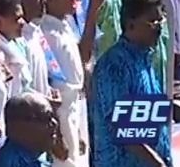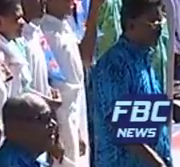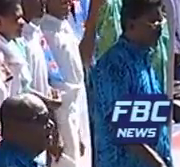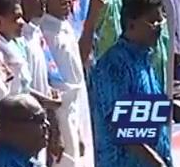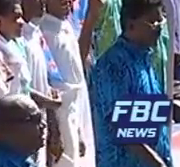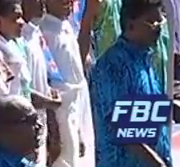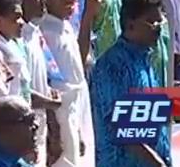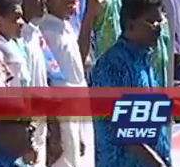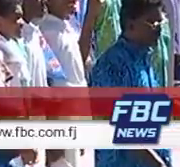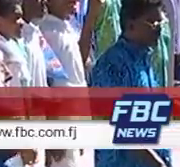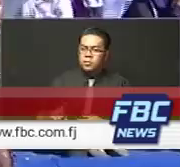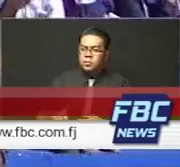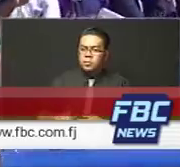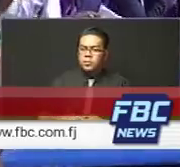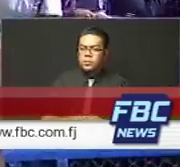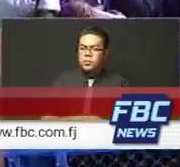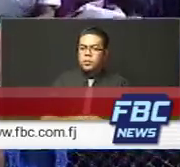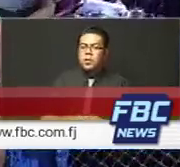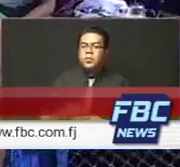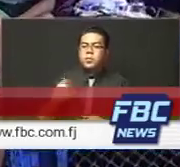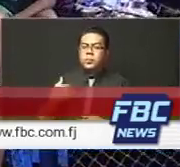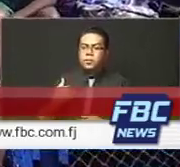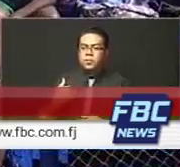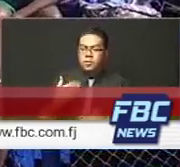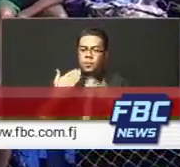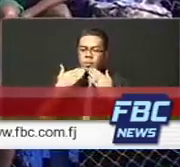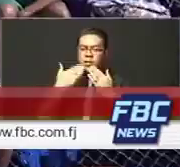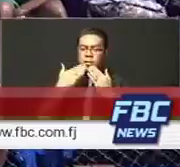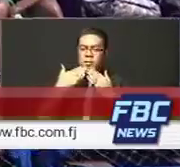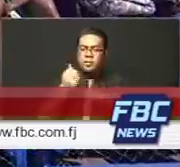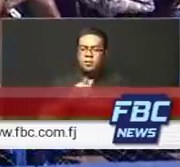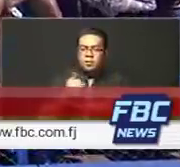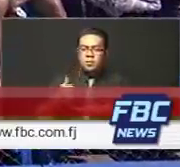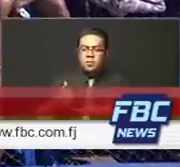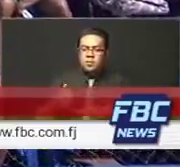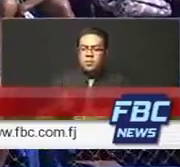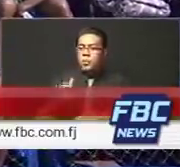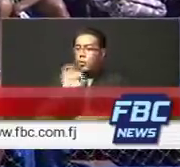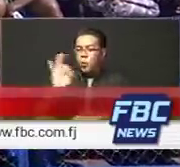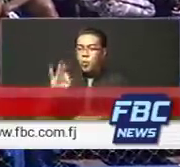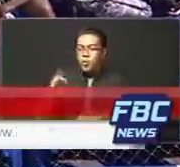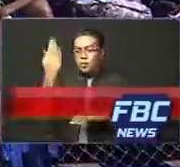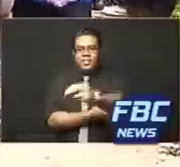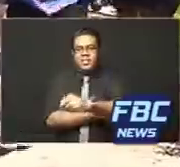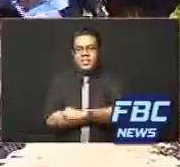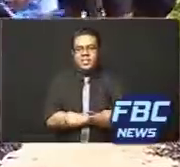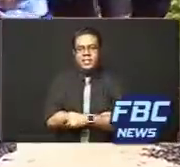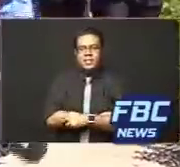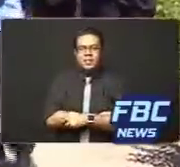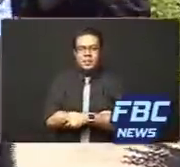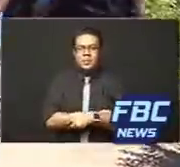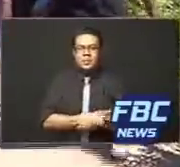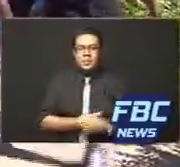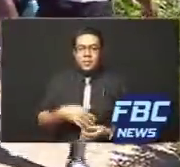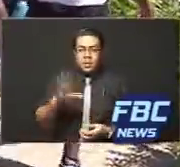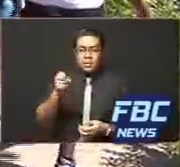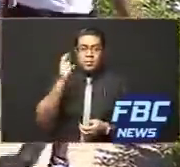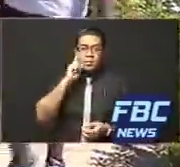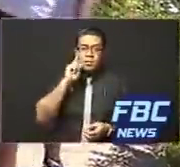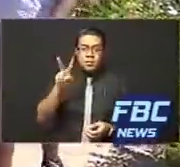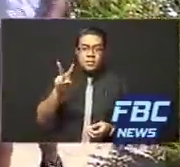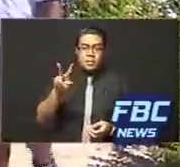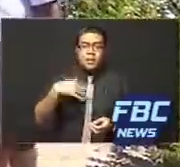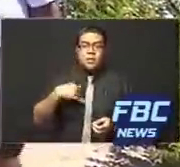It was a sea of blue as Fijians around the country gathered in Lautoka to celebrate Constitution Day. President Major